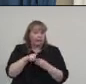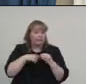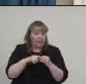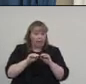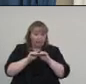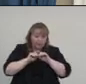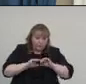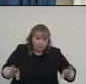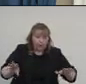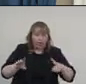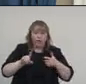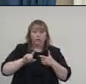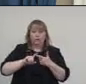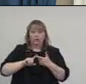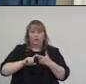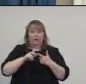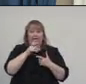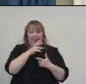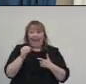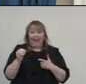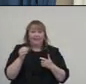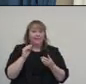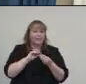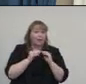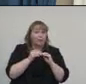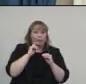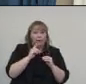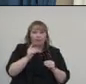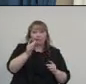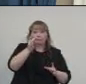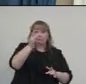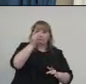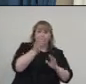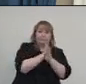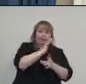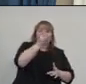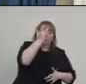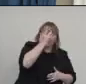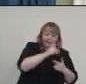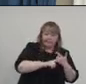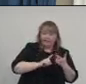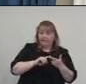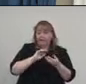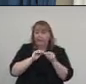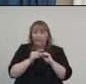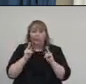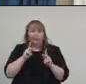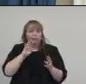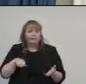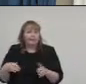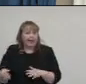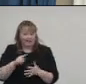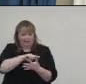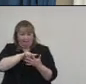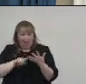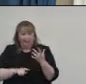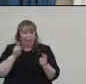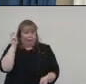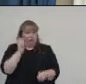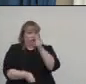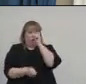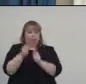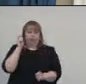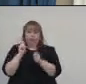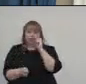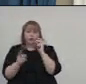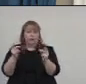one? The question was about some of the non-essential businesses and whether they'll be able to open in phase 1. Some of the